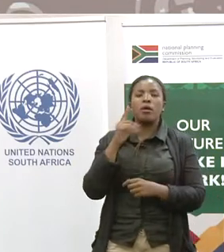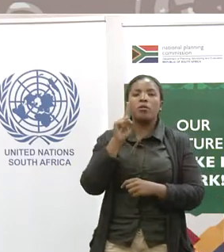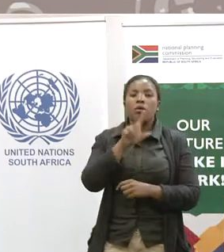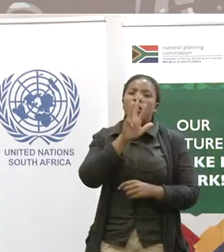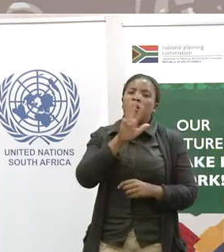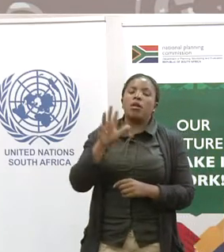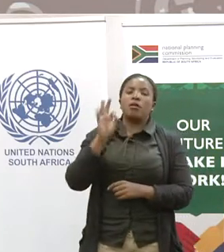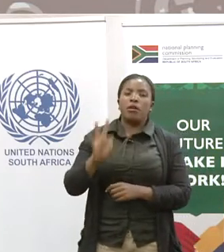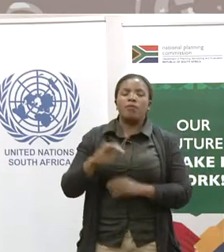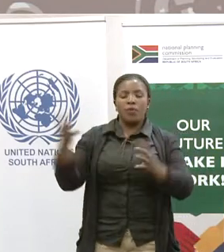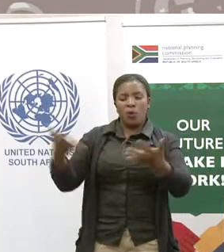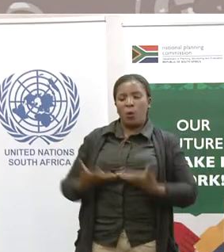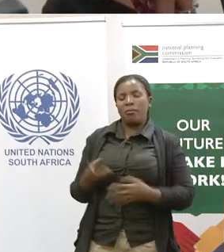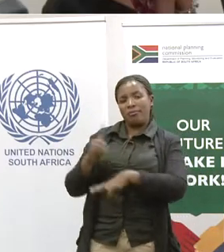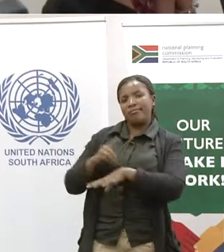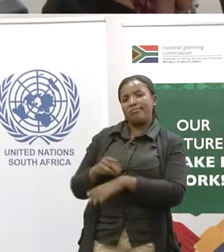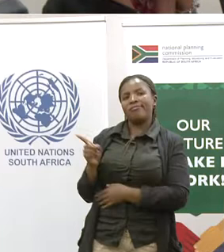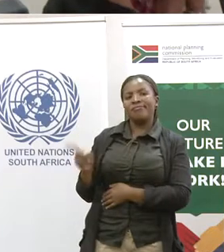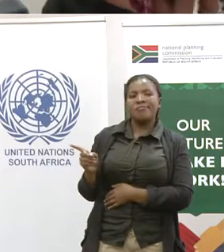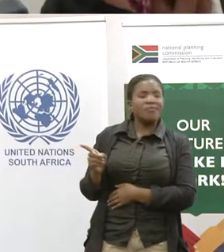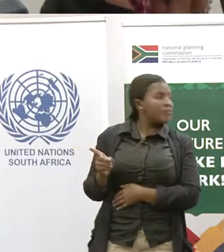1993. Welcome, Dr. Mahlathi.